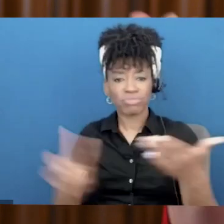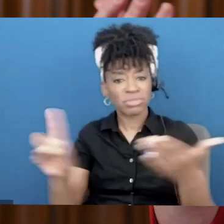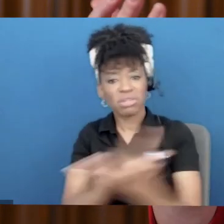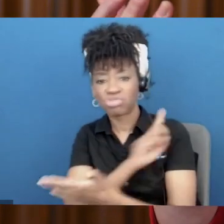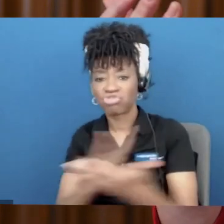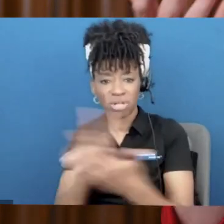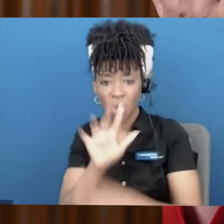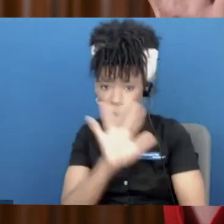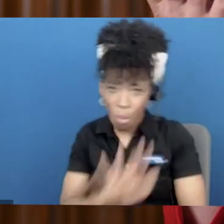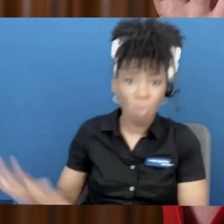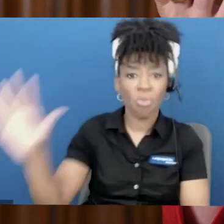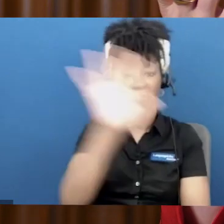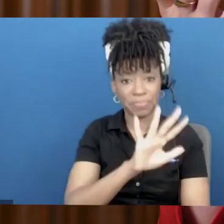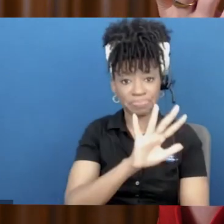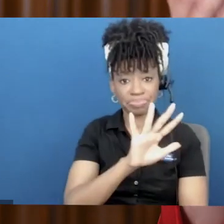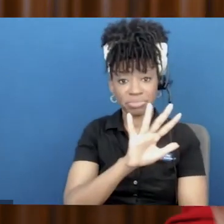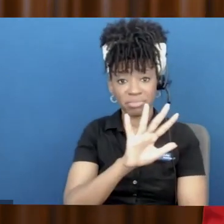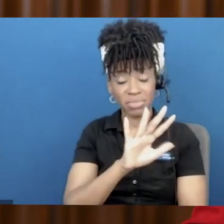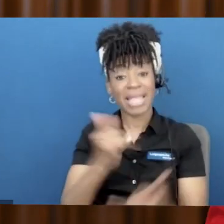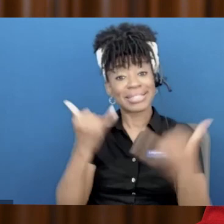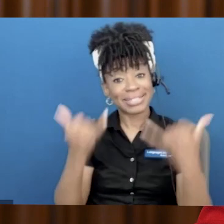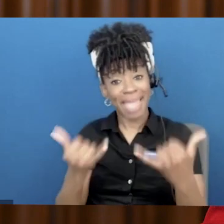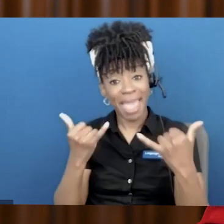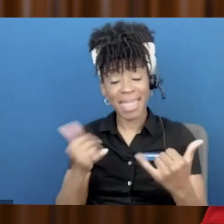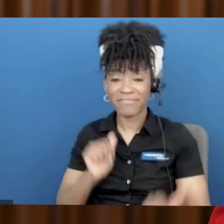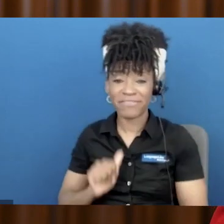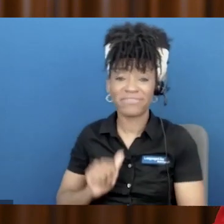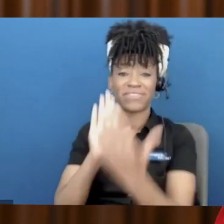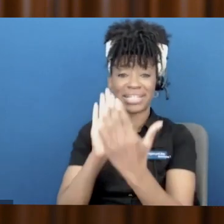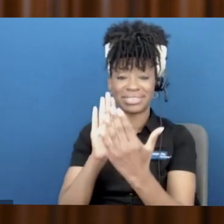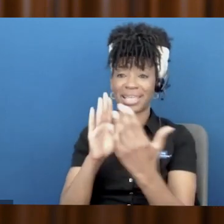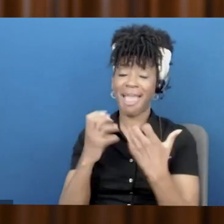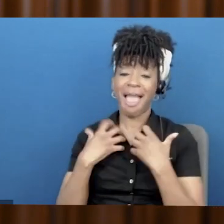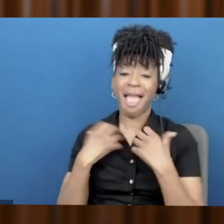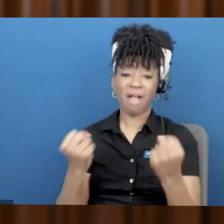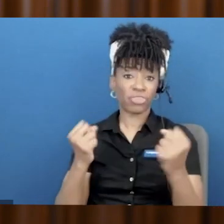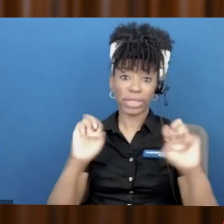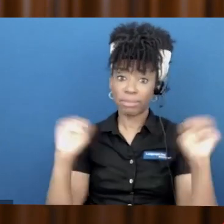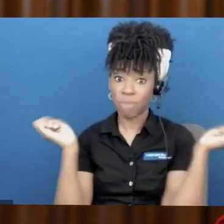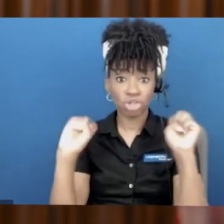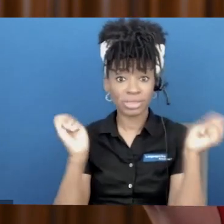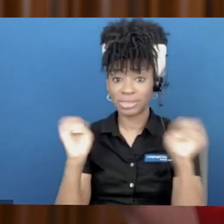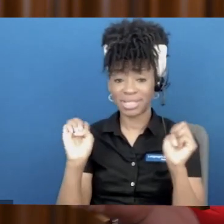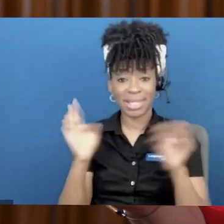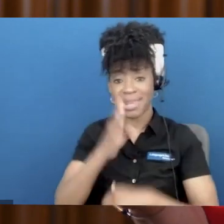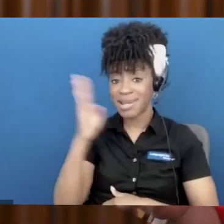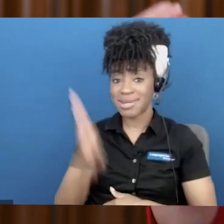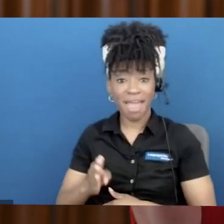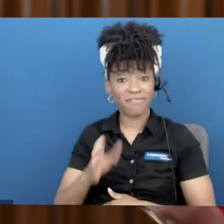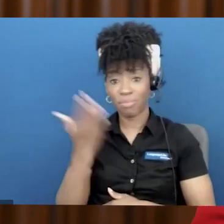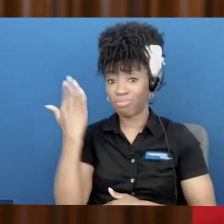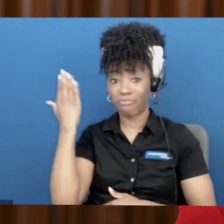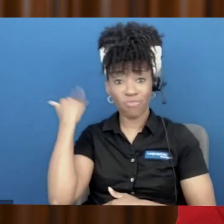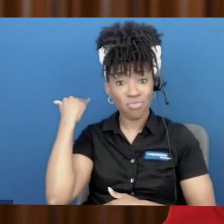And so, today, facing a public health crisis of unprecedented proportions and a moral obligation